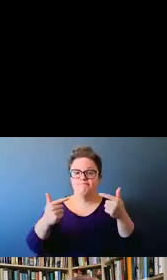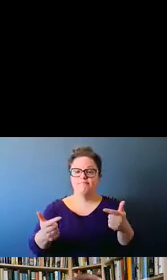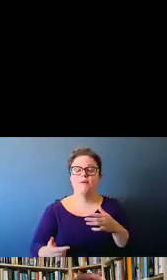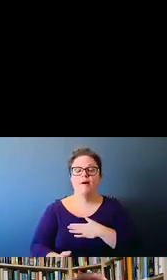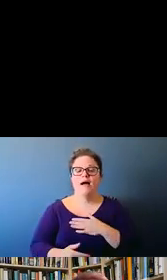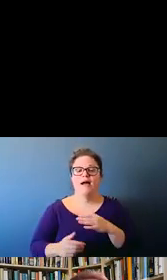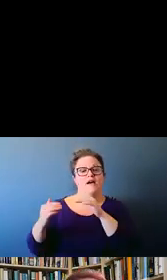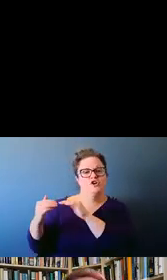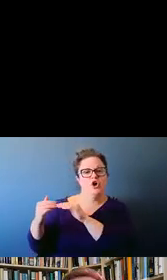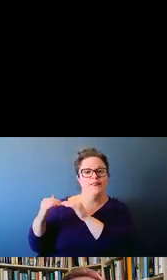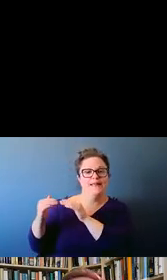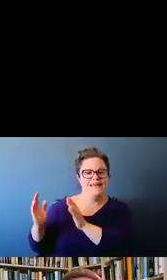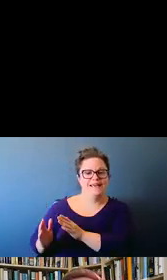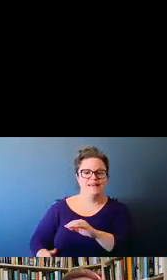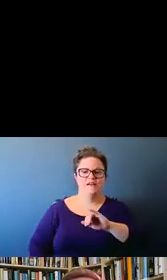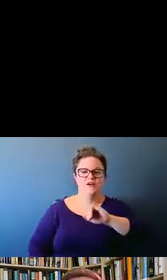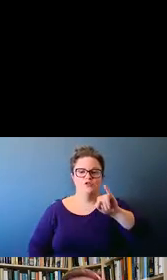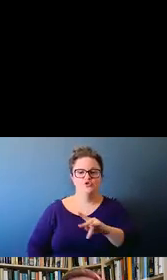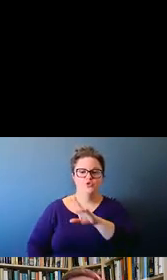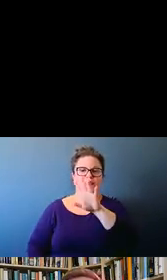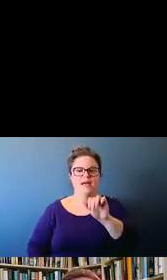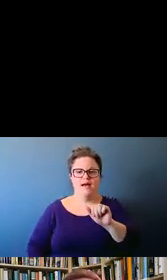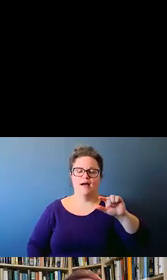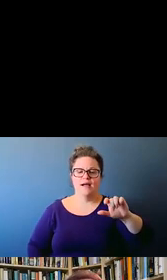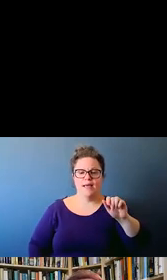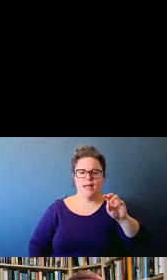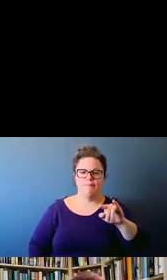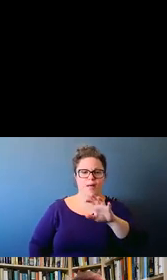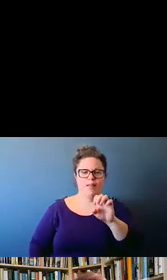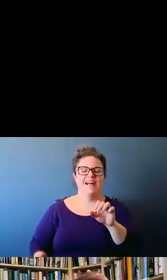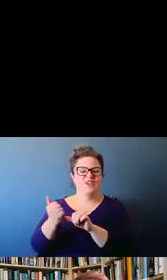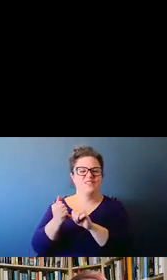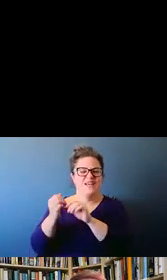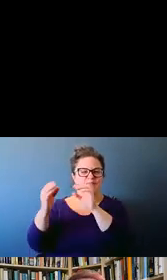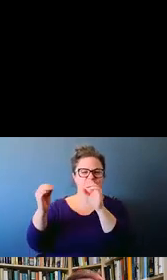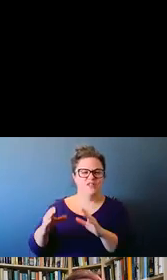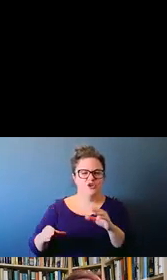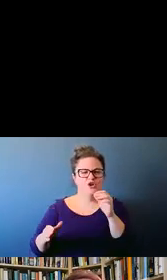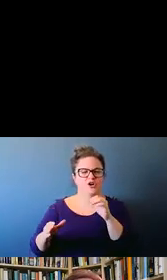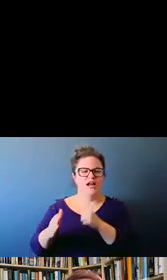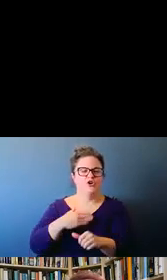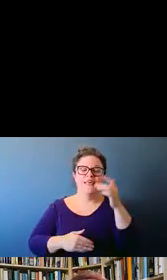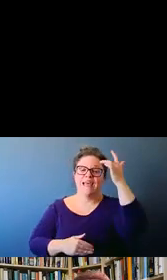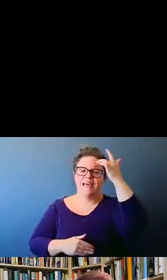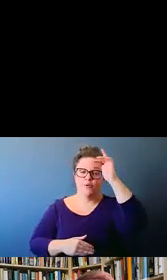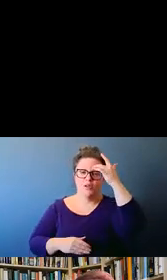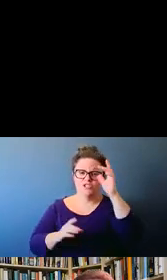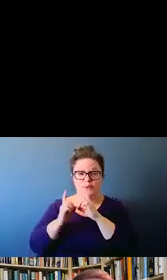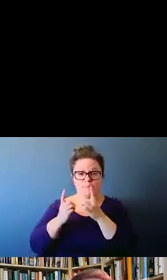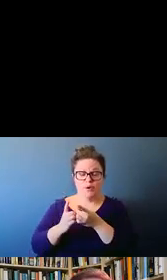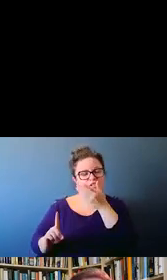Gamble, who's a assistant professor in the anthropology department, to share some of the information about her department and